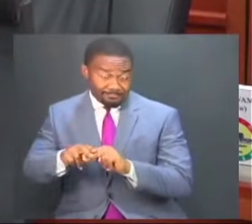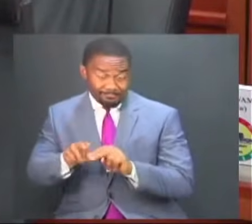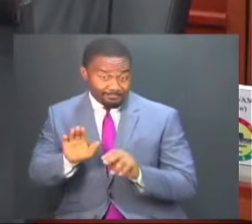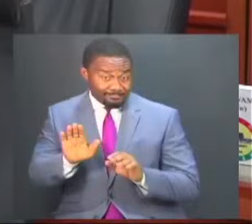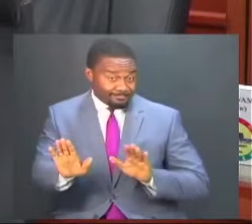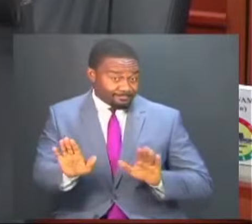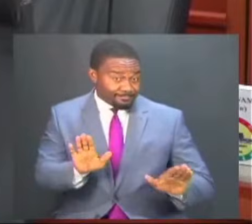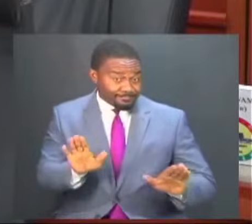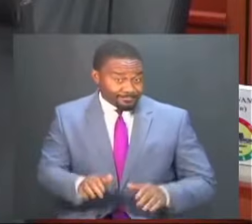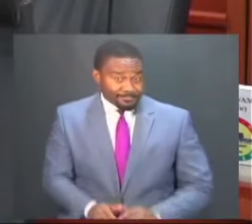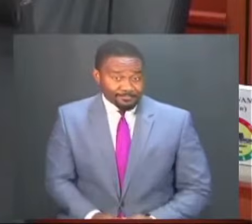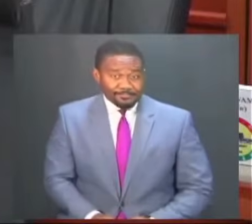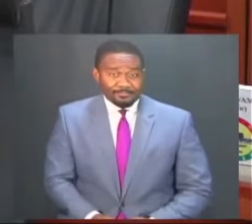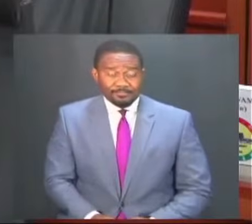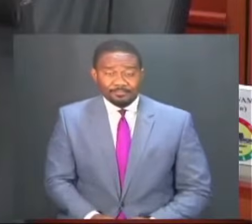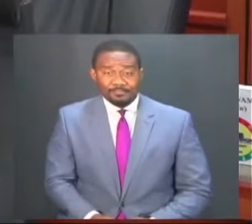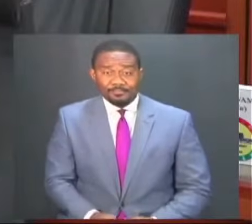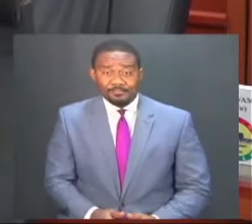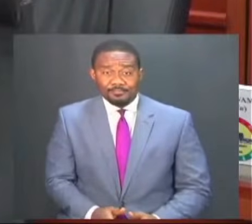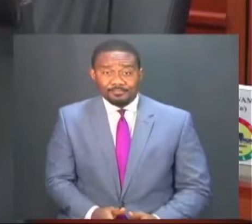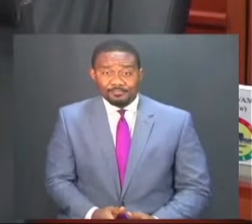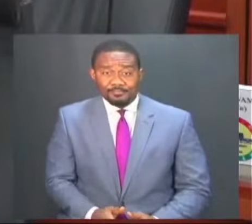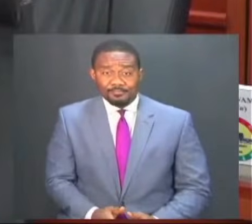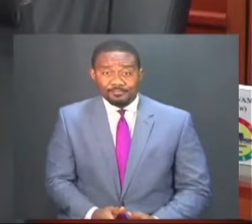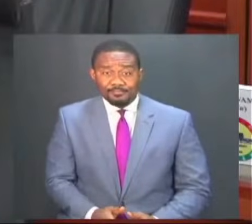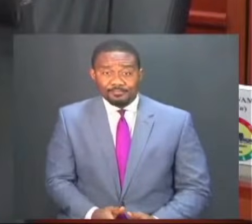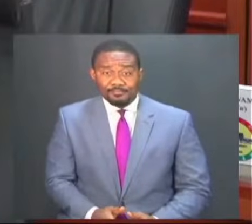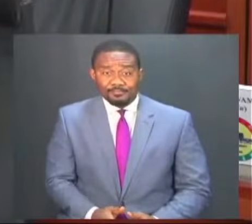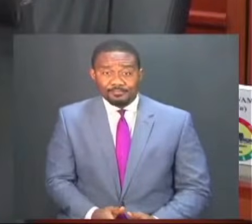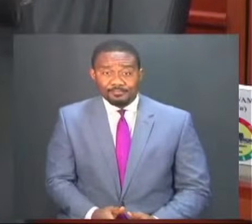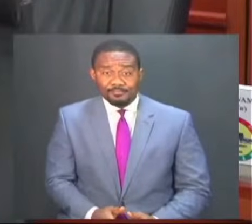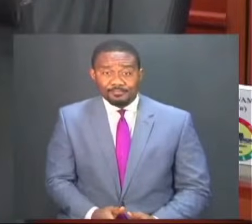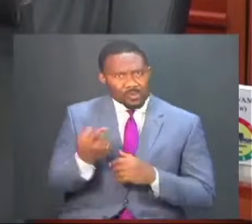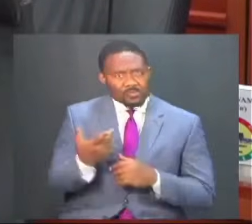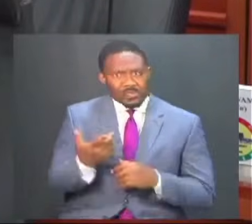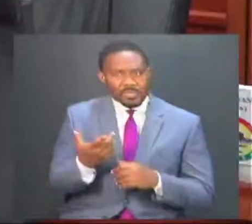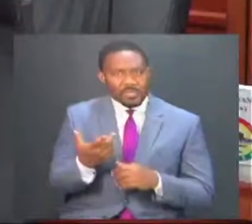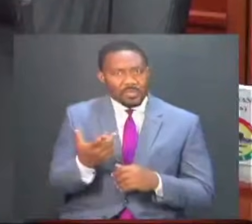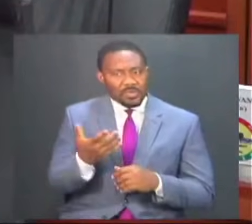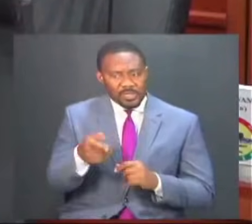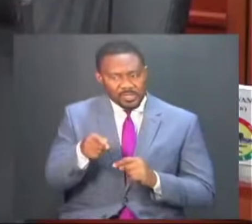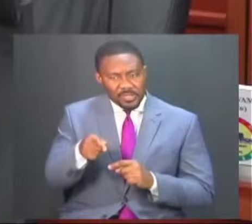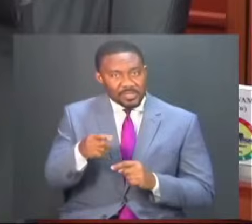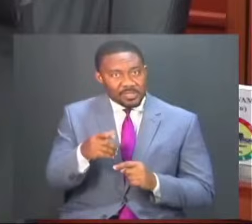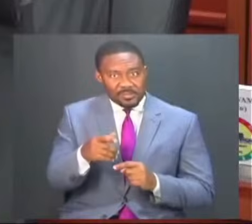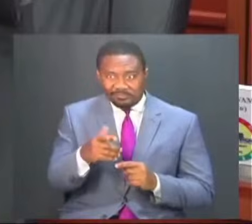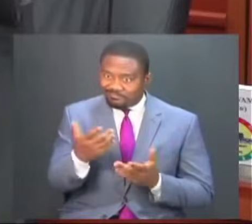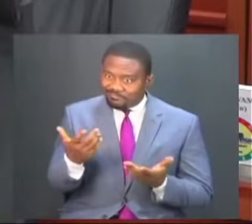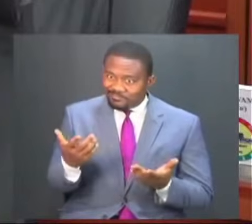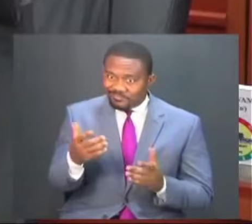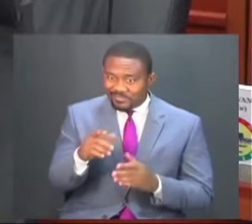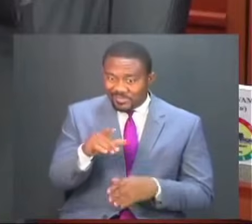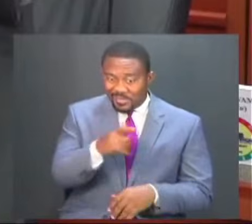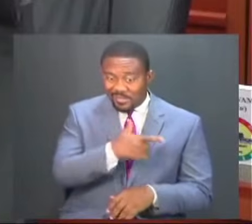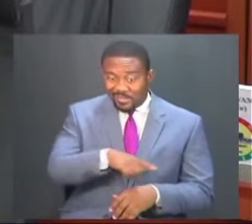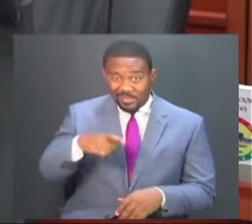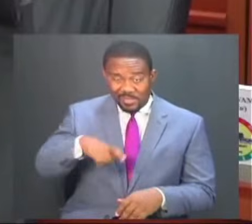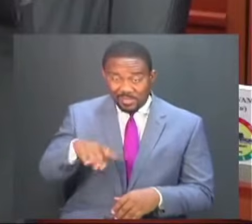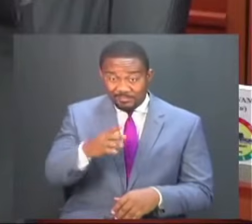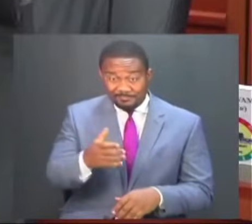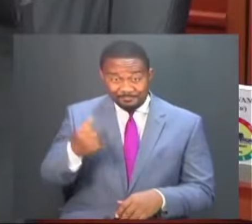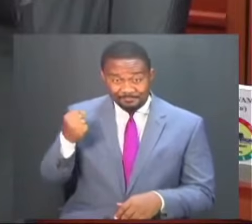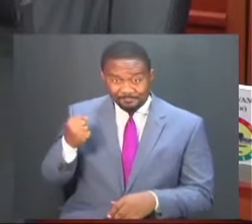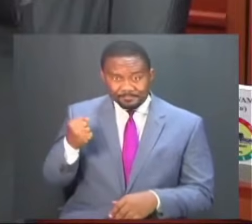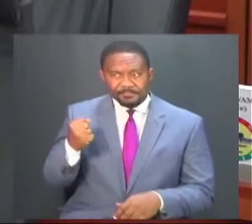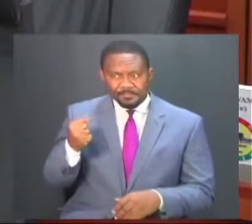fixing royalties that has necessitated the withdrawal of this one, so that when the legislation comes, the legislation